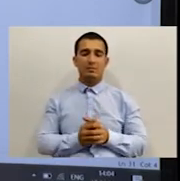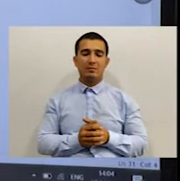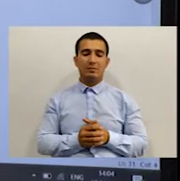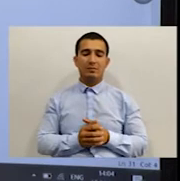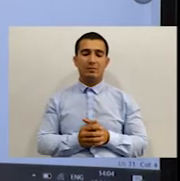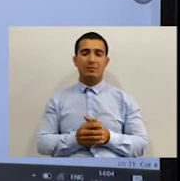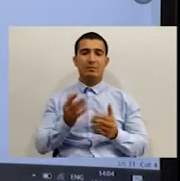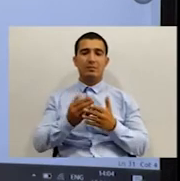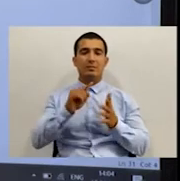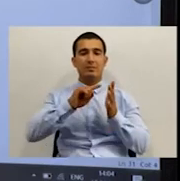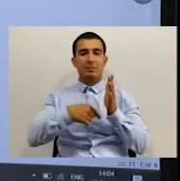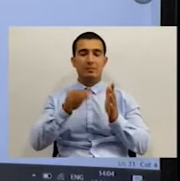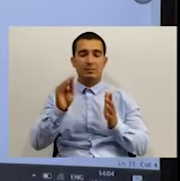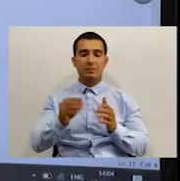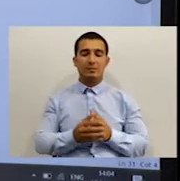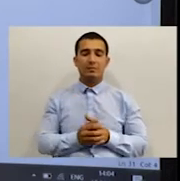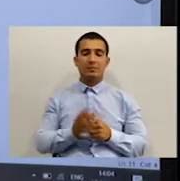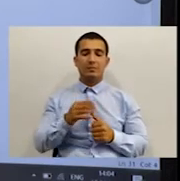teng belgisini qo'yib